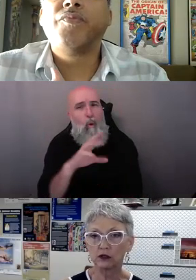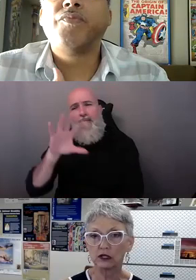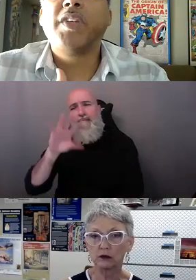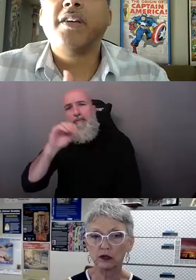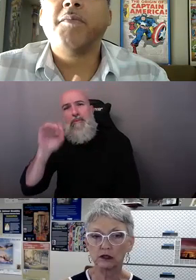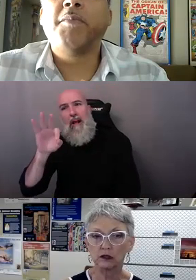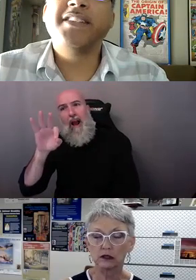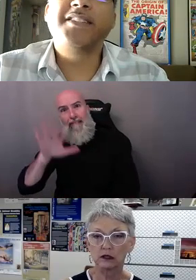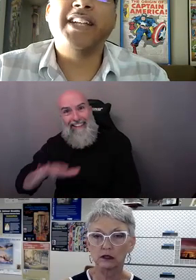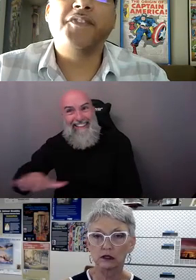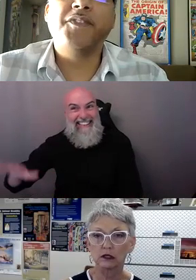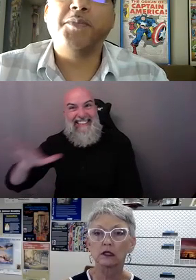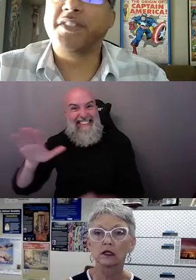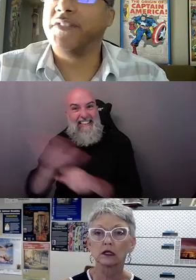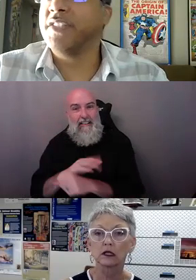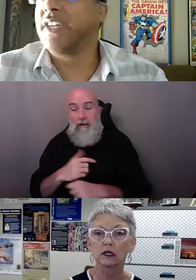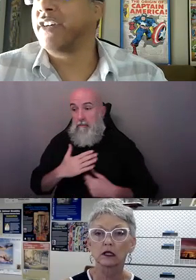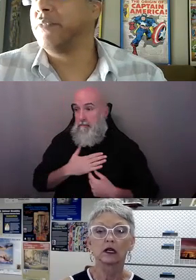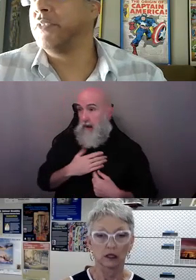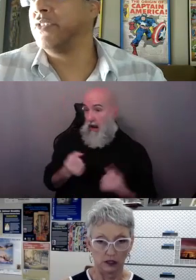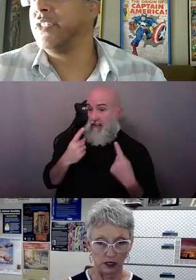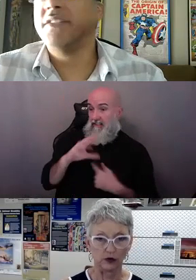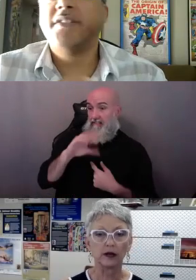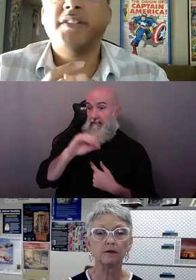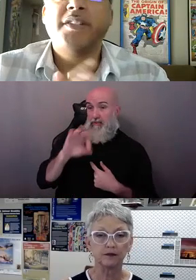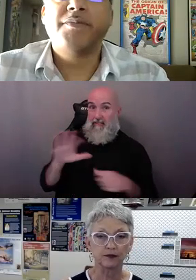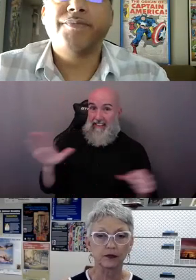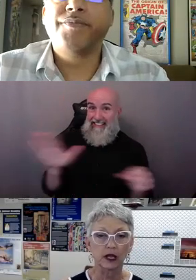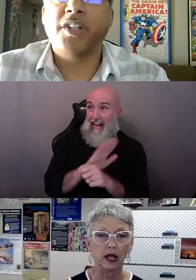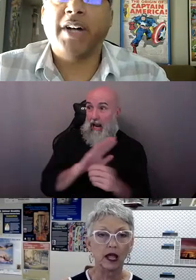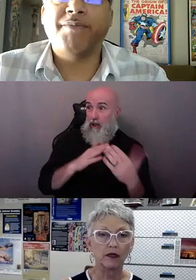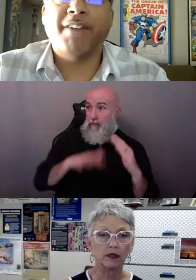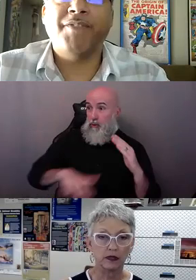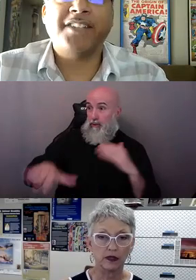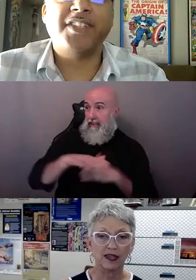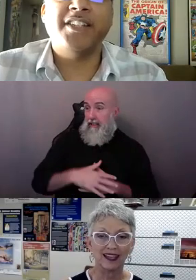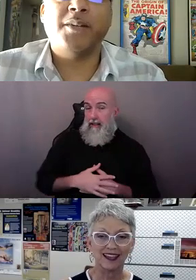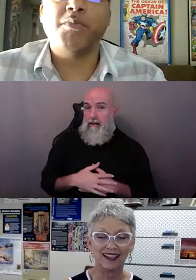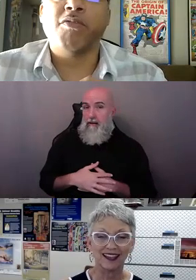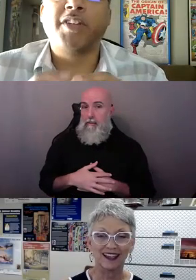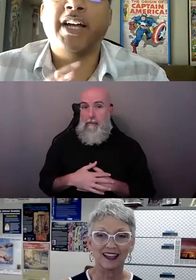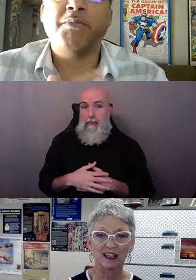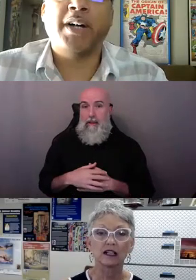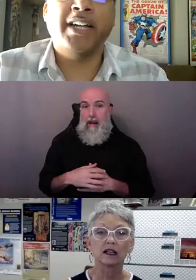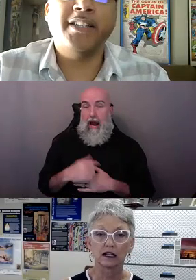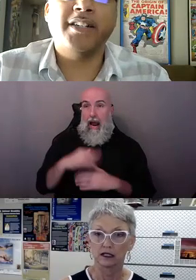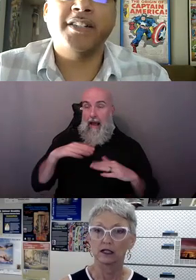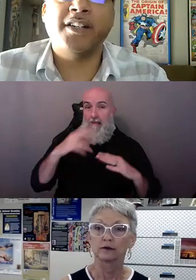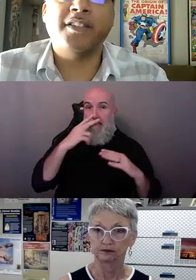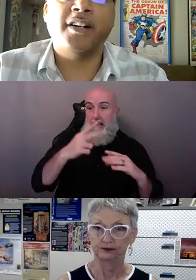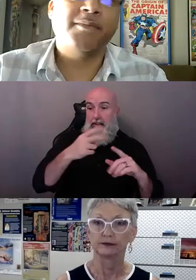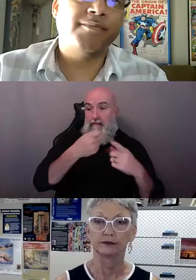entire community? What, My understanding is 50% of the entire community. okay. So I've not seen the number broken out by